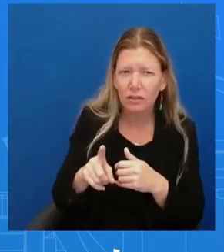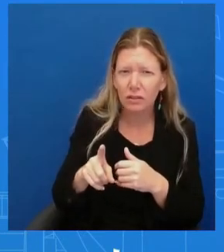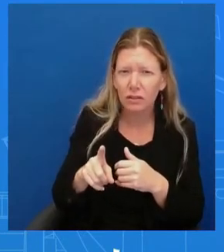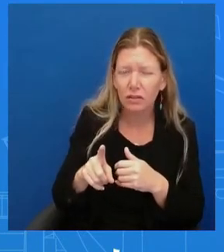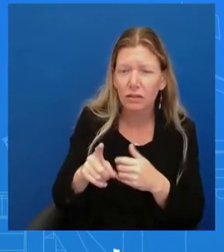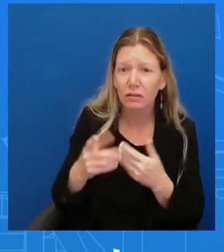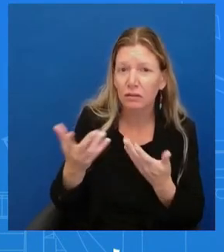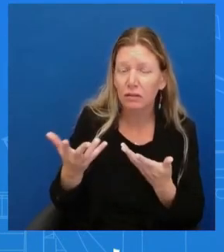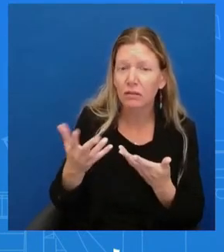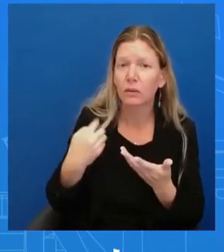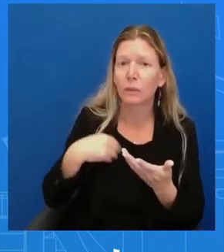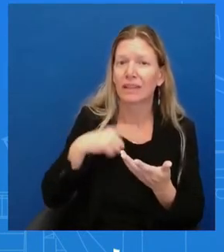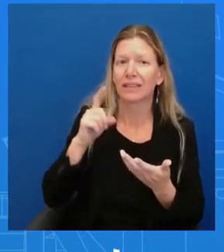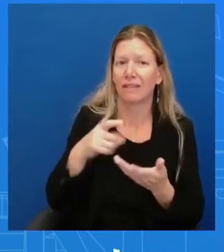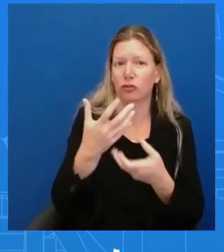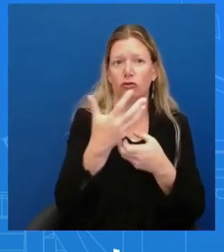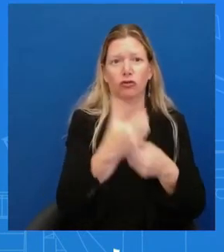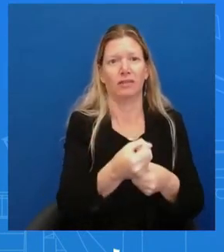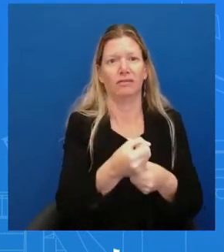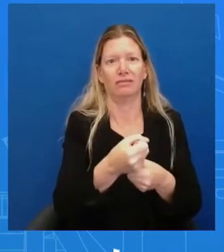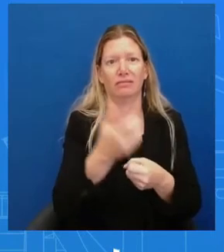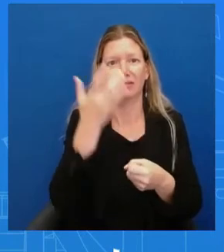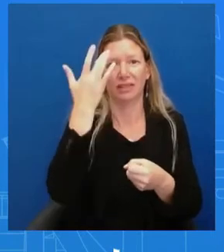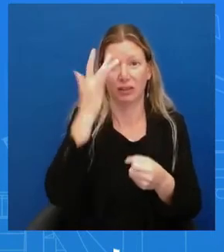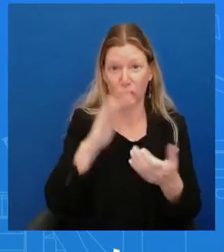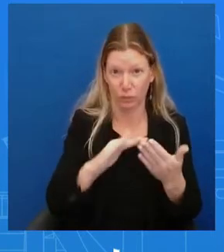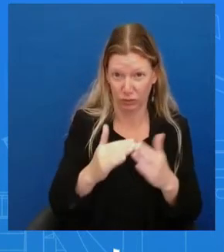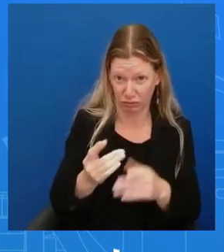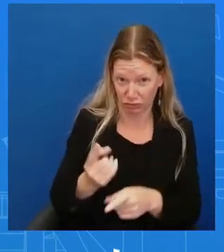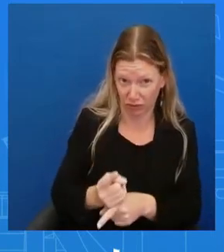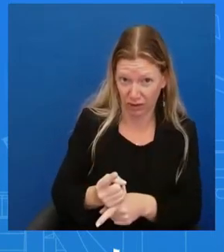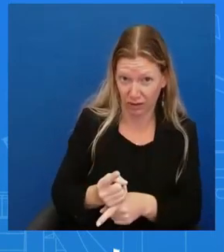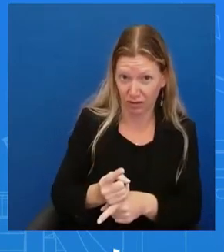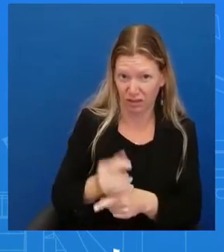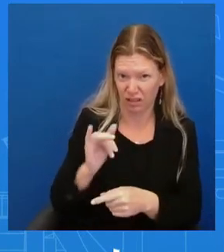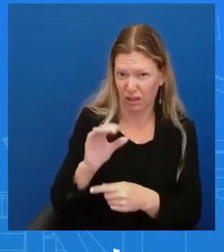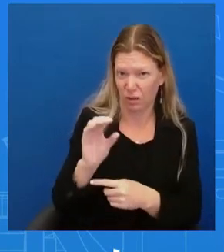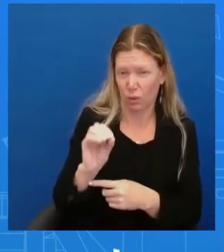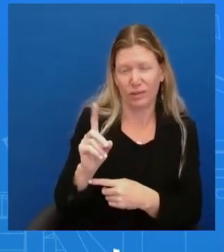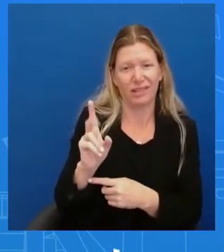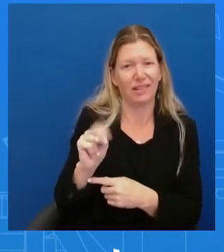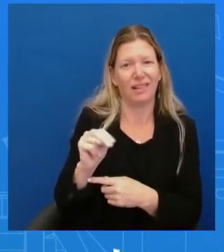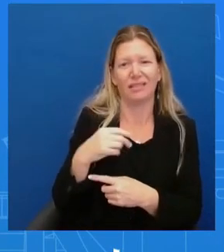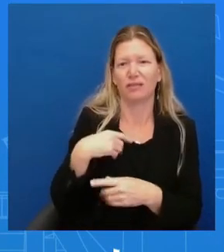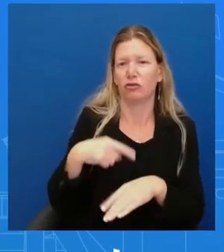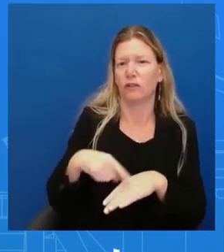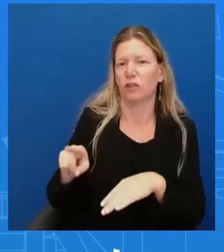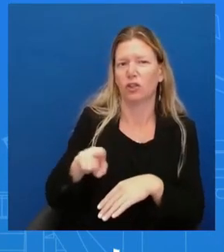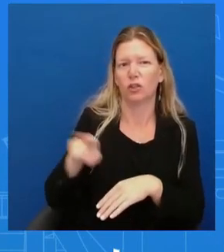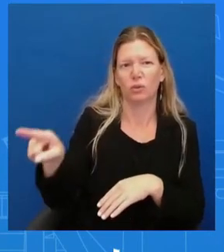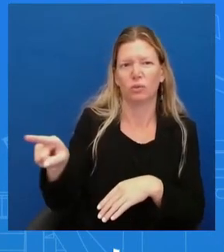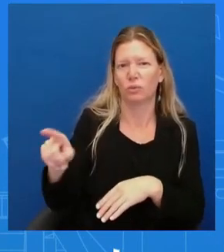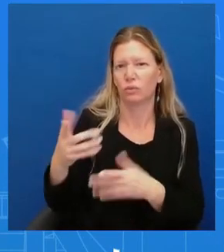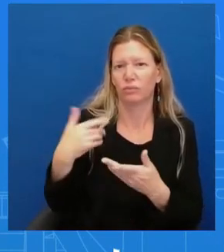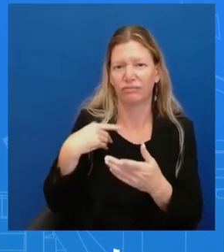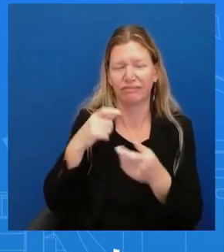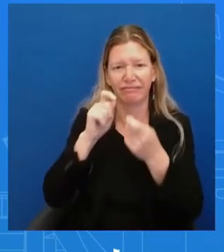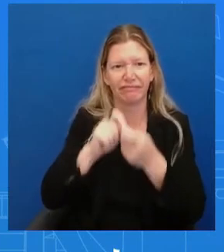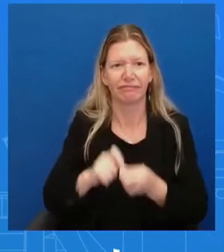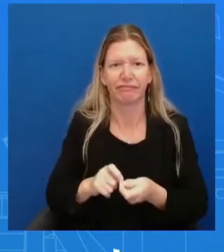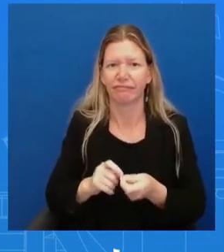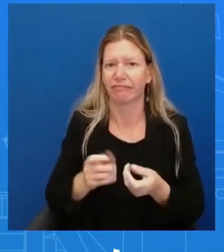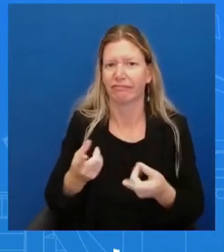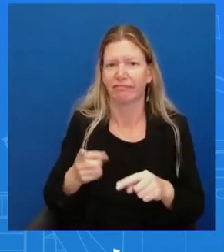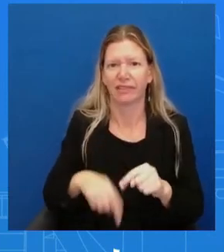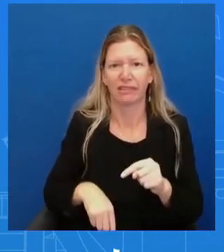refer you to ODNI. I can't get into any more specifics. So the president is standing by that assessment. That's the end of the road. He's standing by